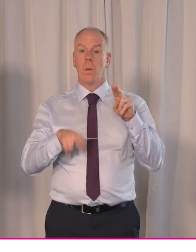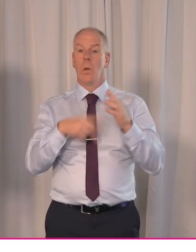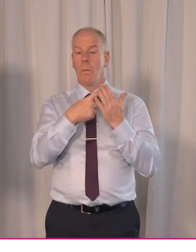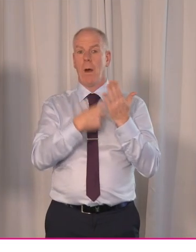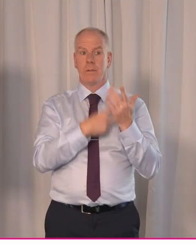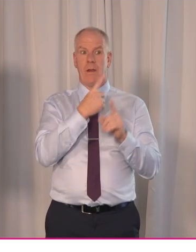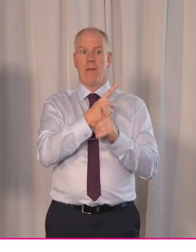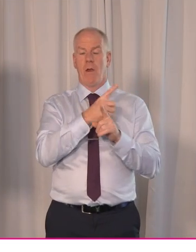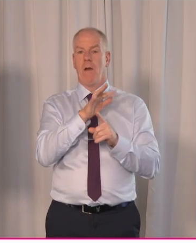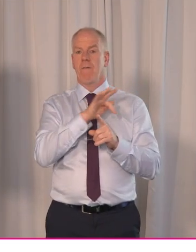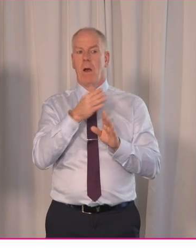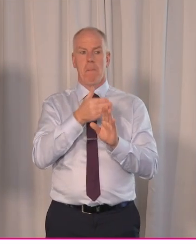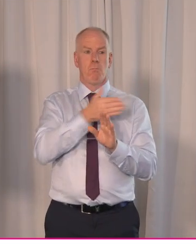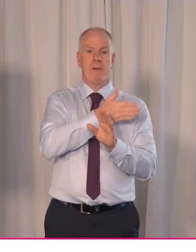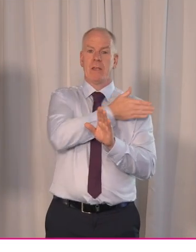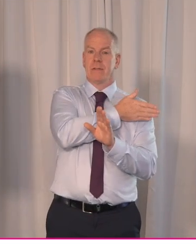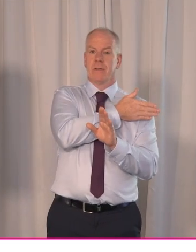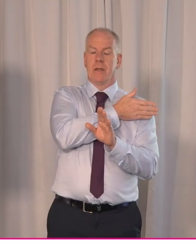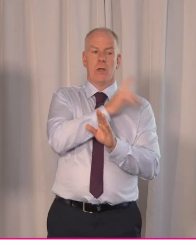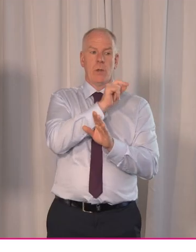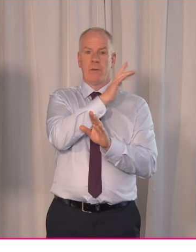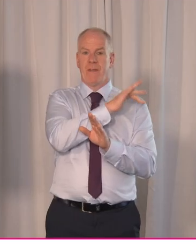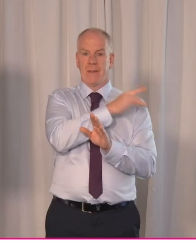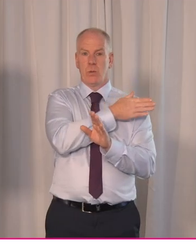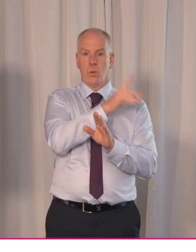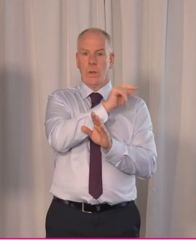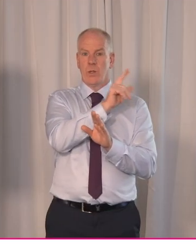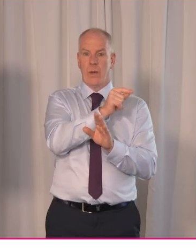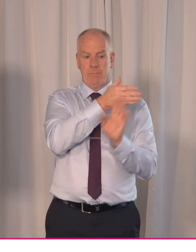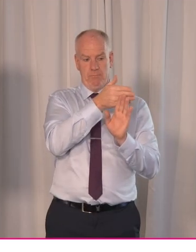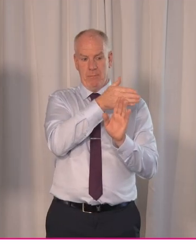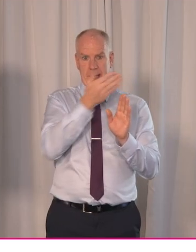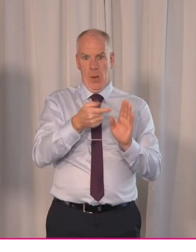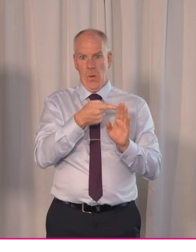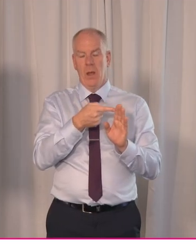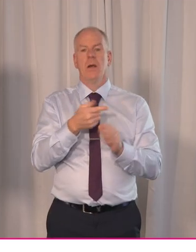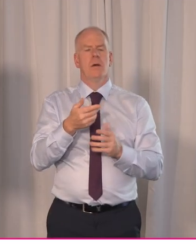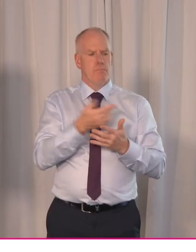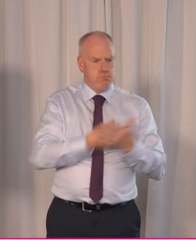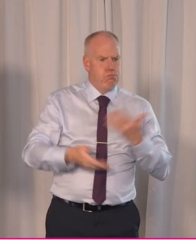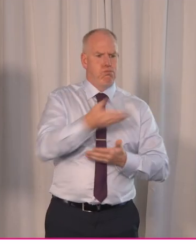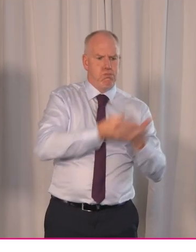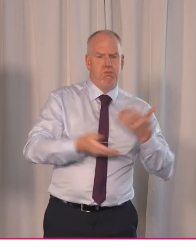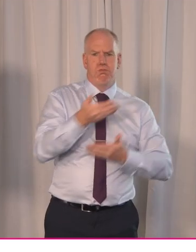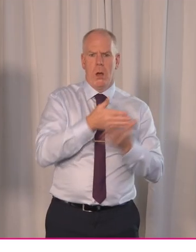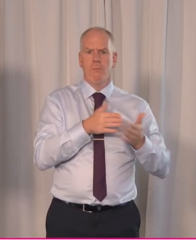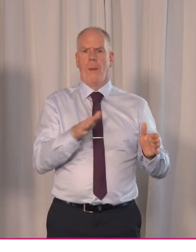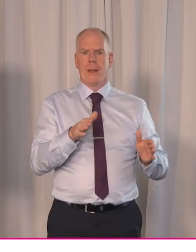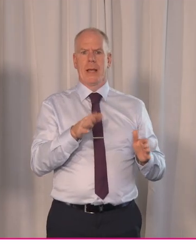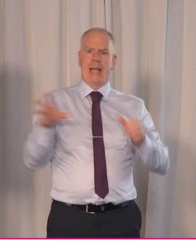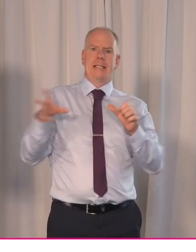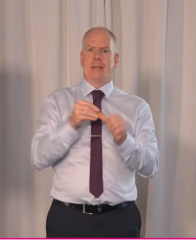is building on the previous one, 2015 to 2020. There was significant consultation, public consultation and